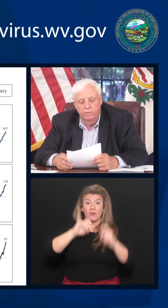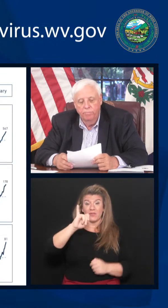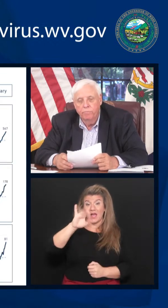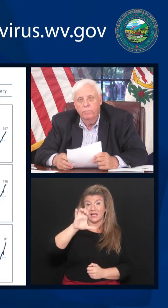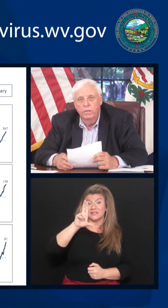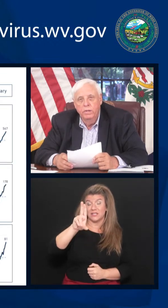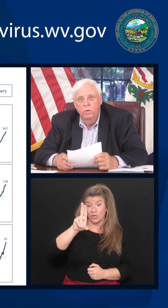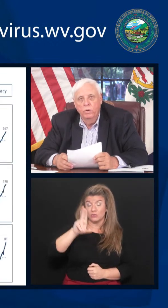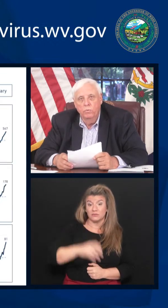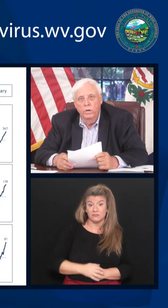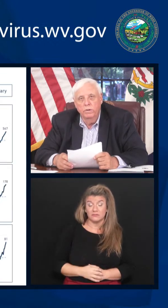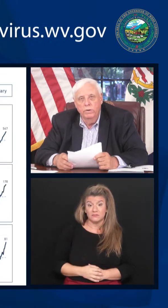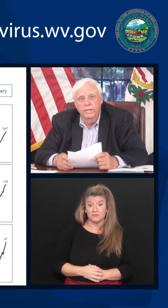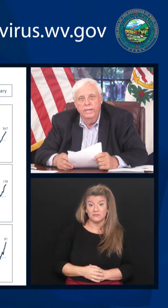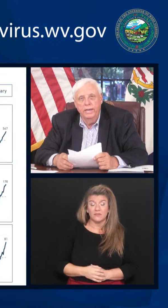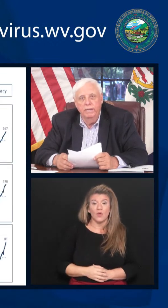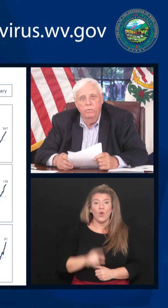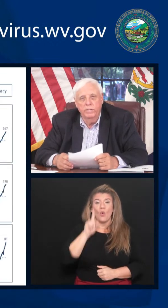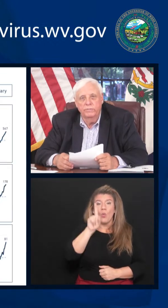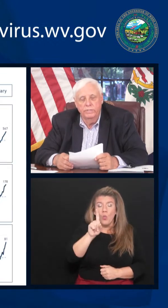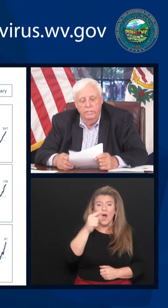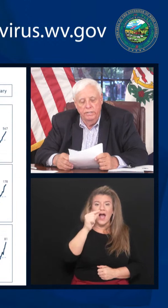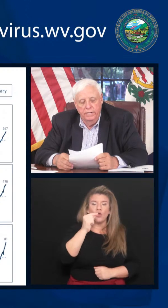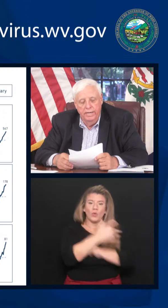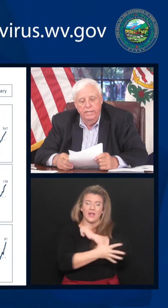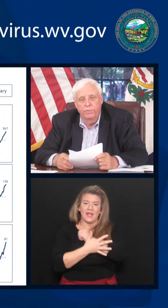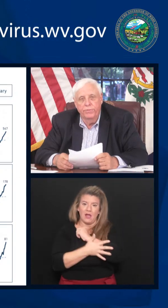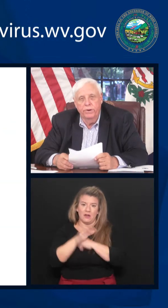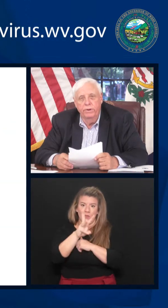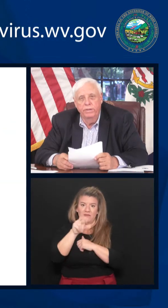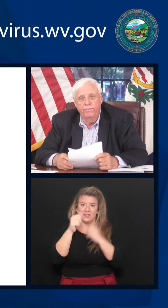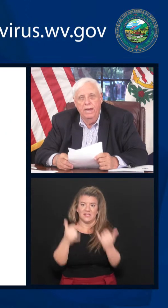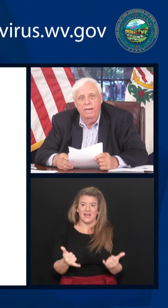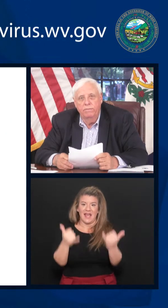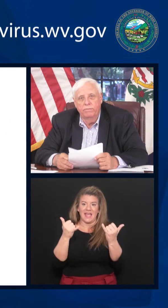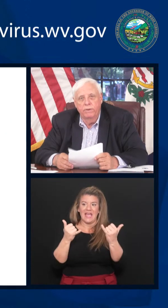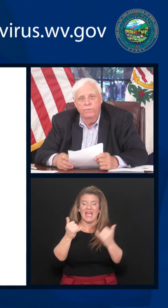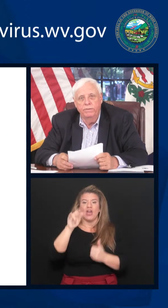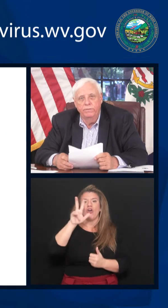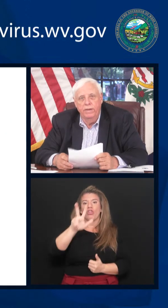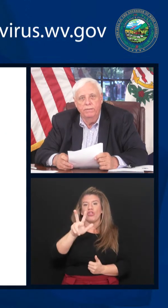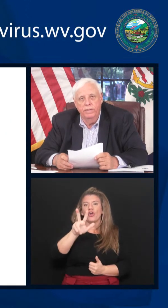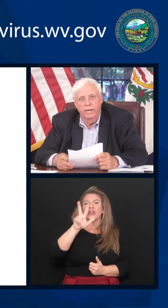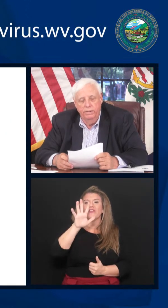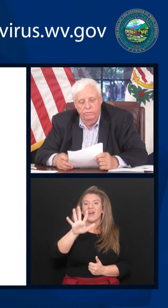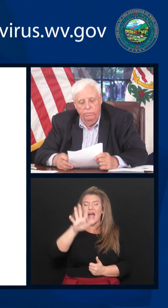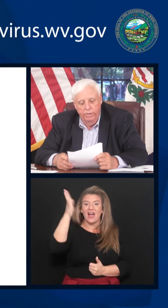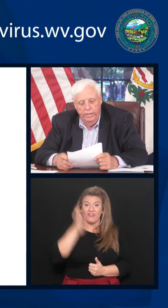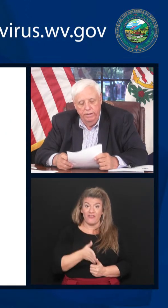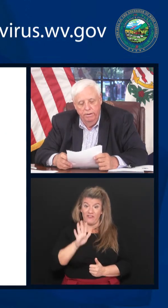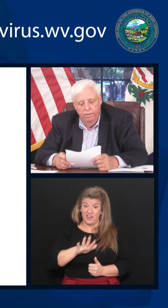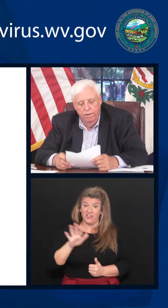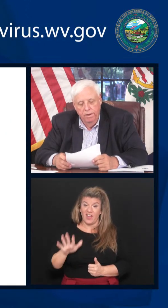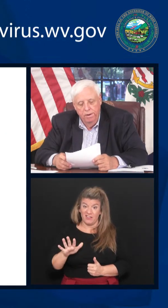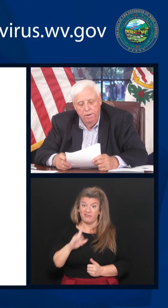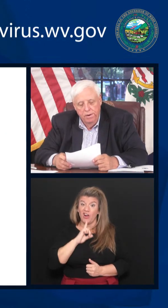units. We have one green county in West Virginia today, and 35 of our 55 counties are